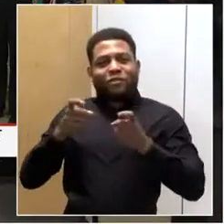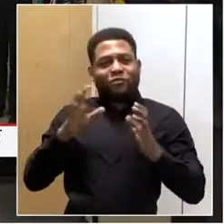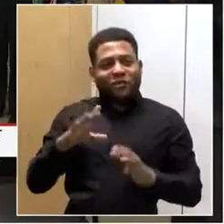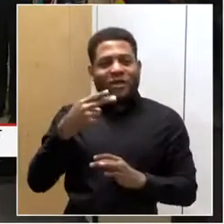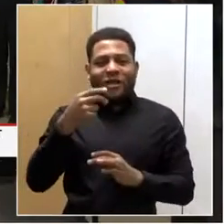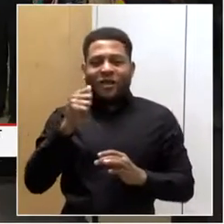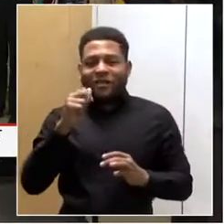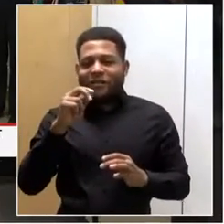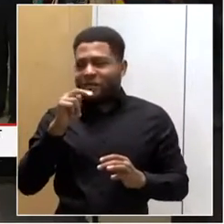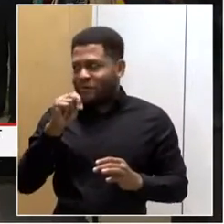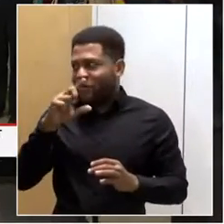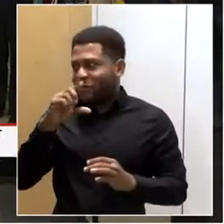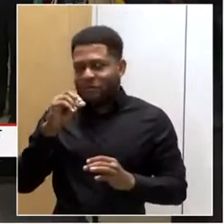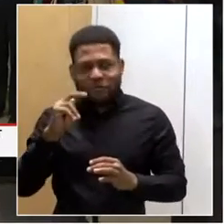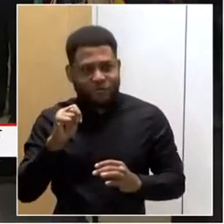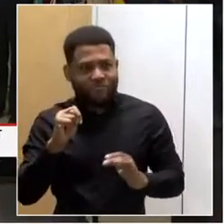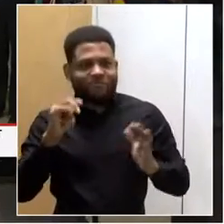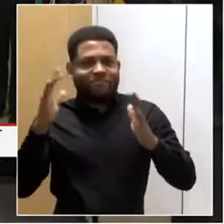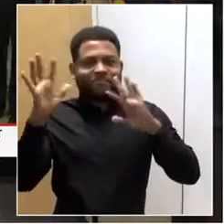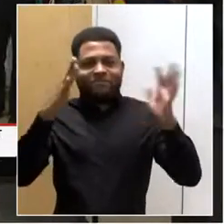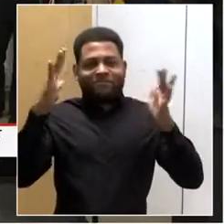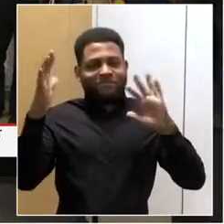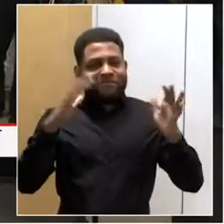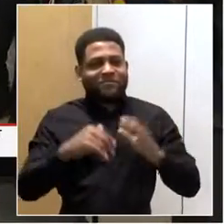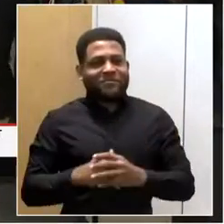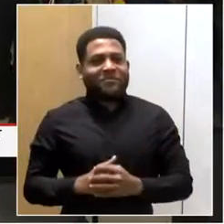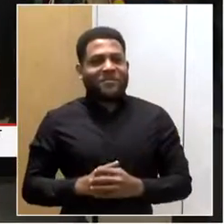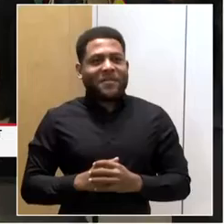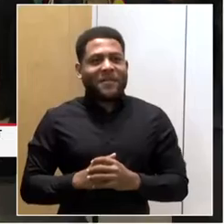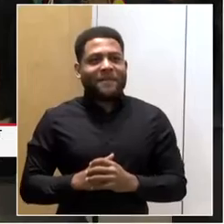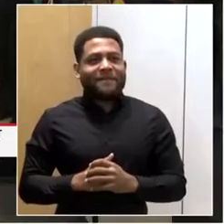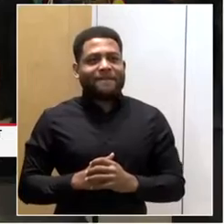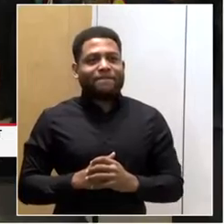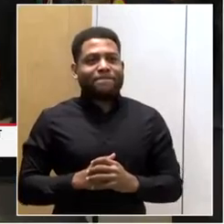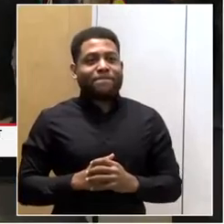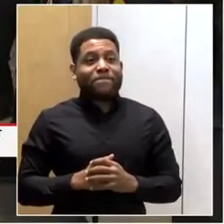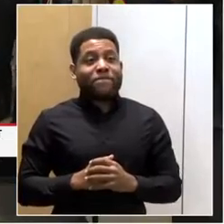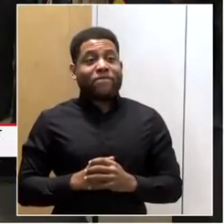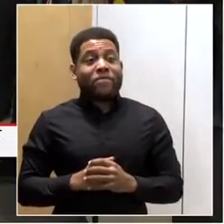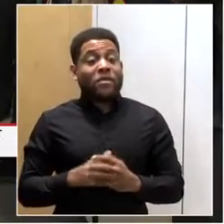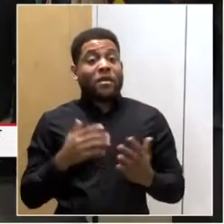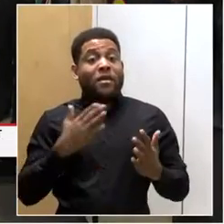Thank you, Deputy Mayor Albert. You got to love that. My remarks say 15 days or less.